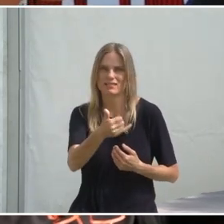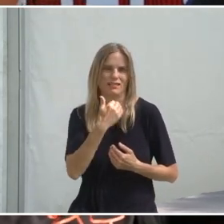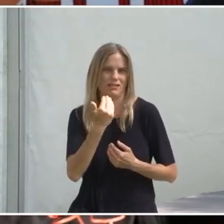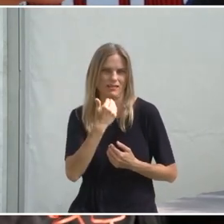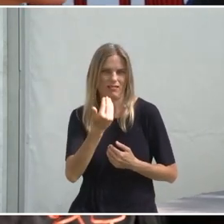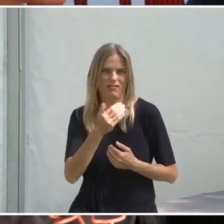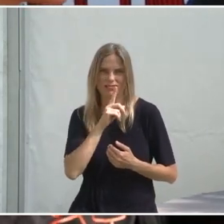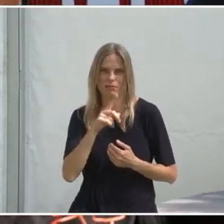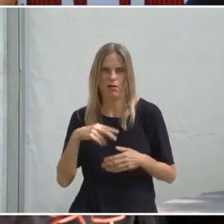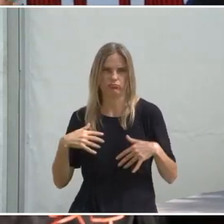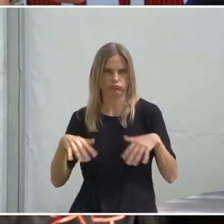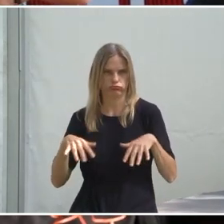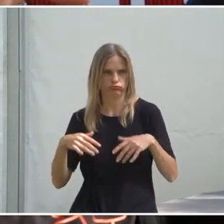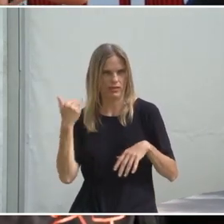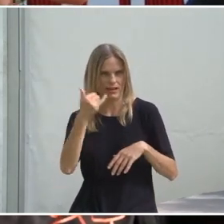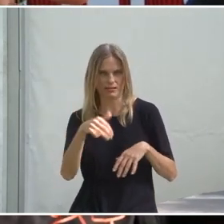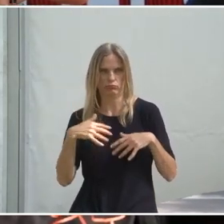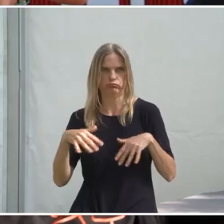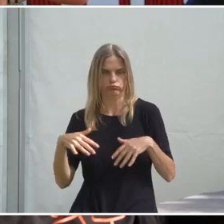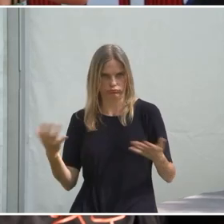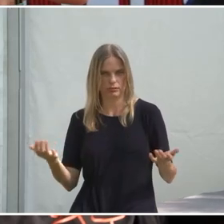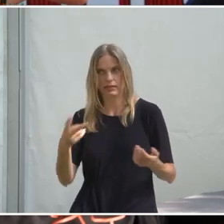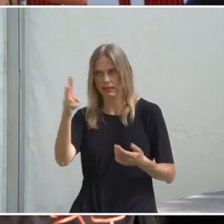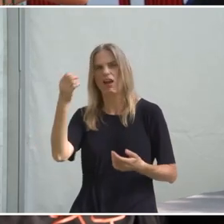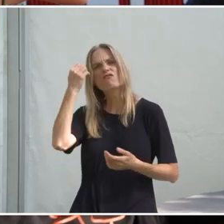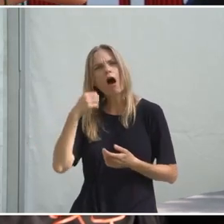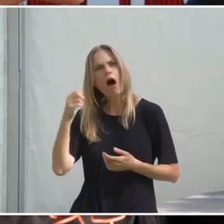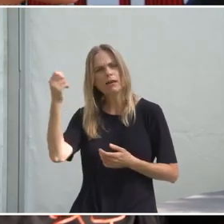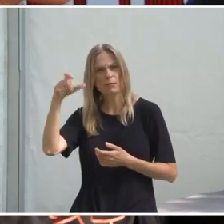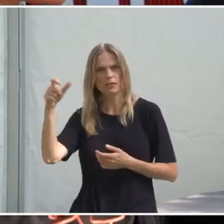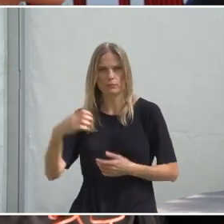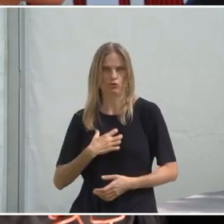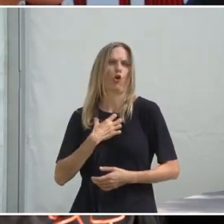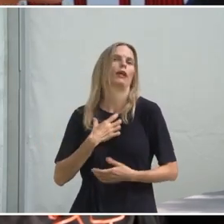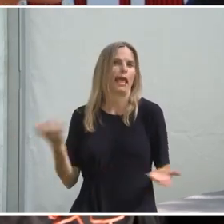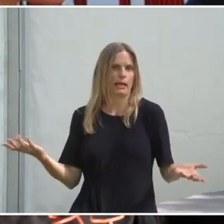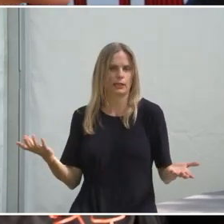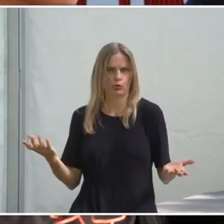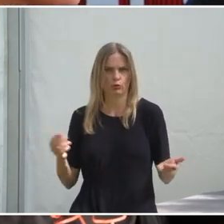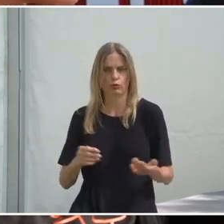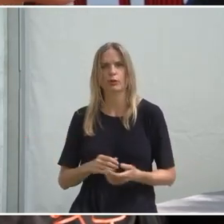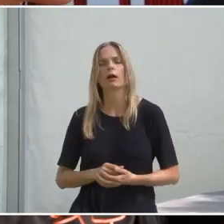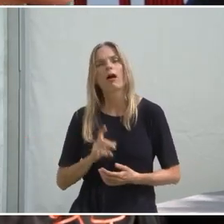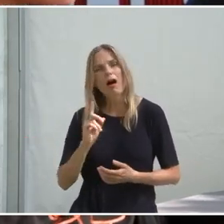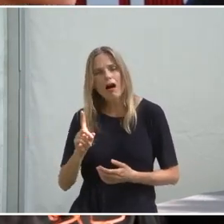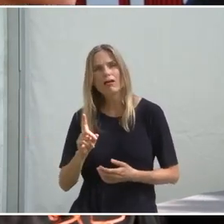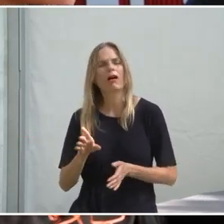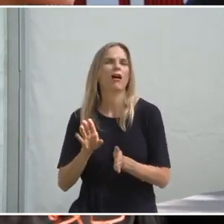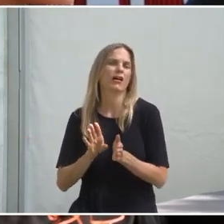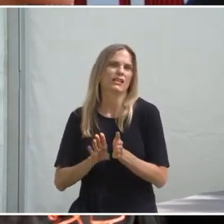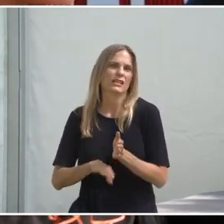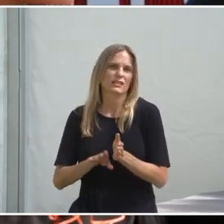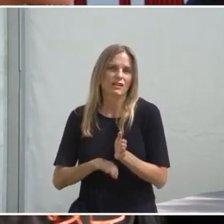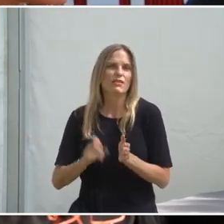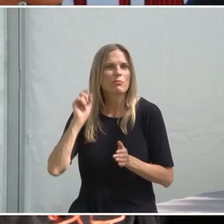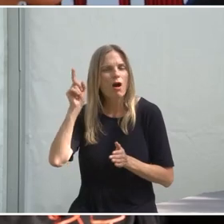work, and then the older generations are shocked. But sometimes in these issues, I feel like actually